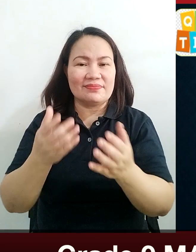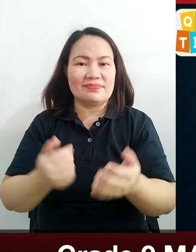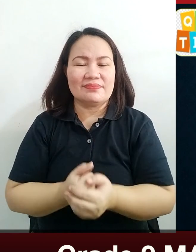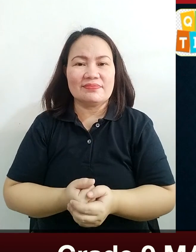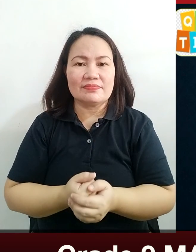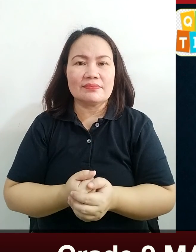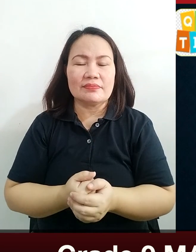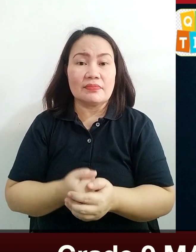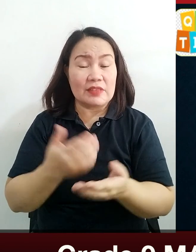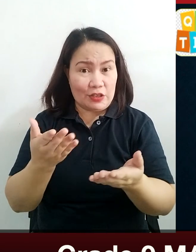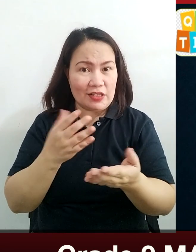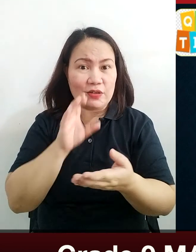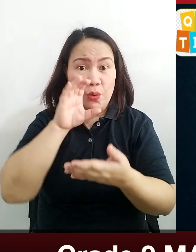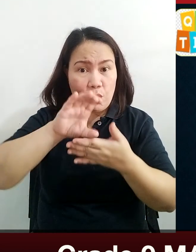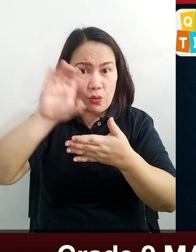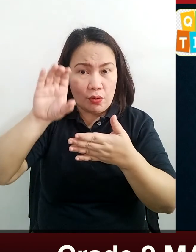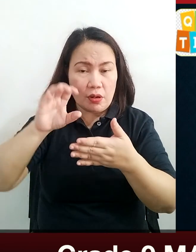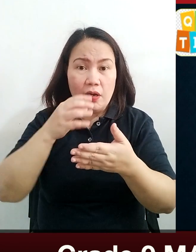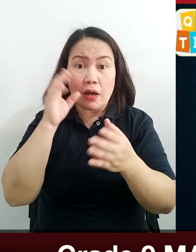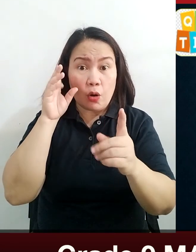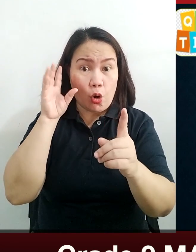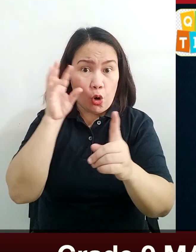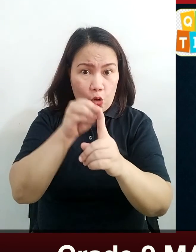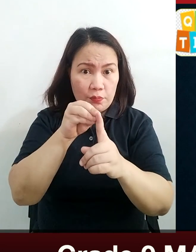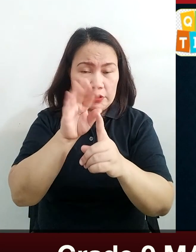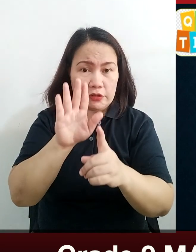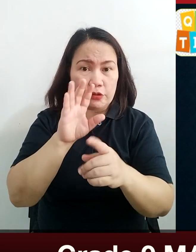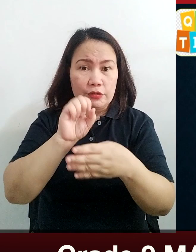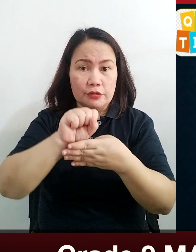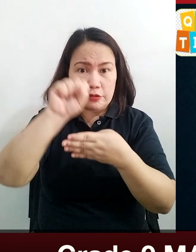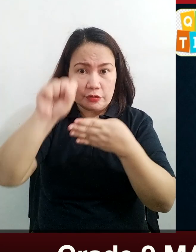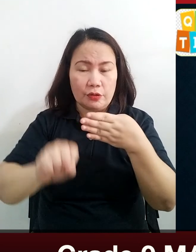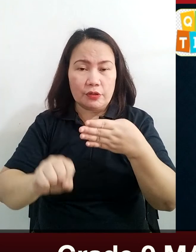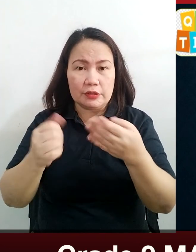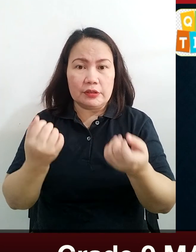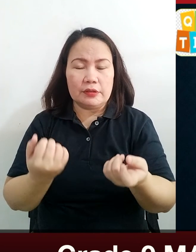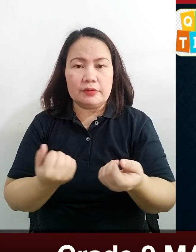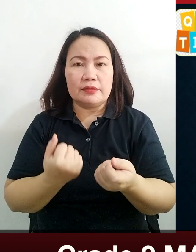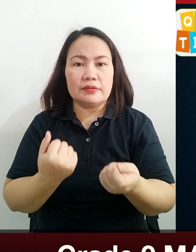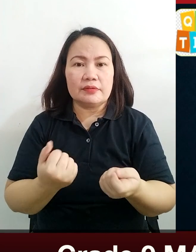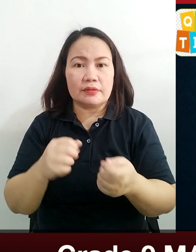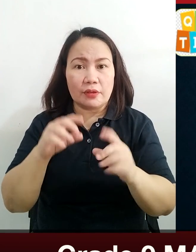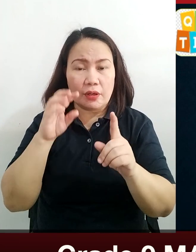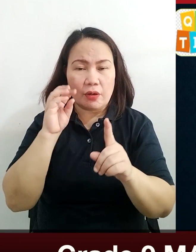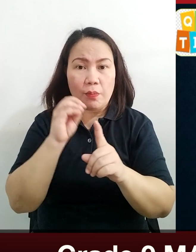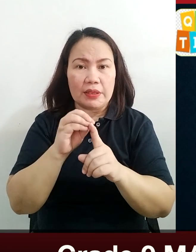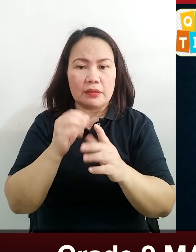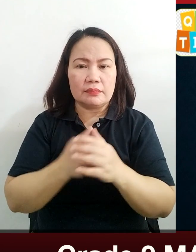congratulations. You can share or you can comment your score in our comment section.